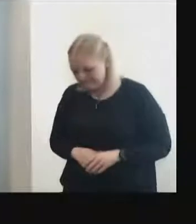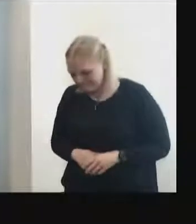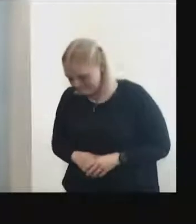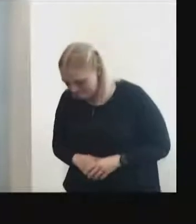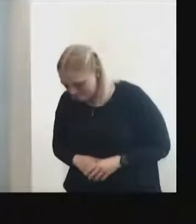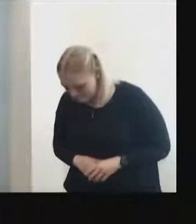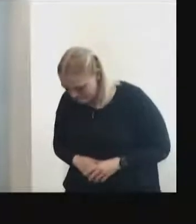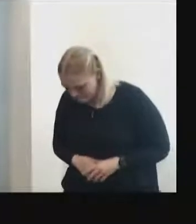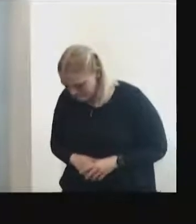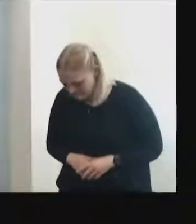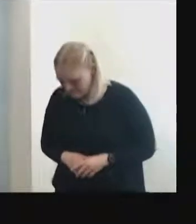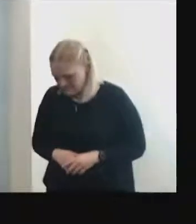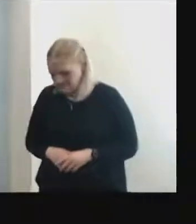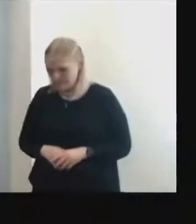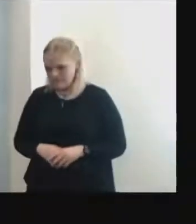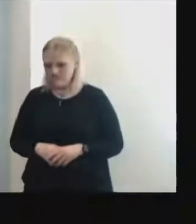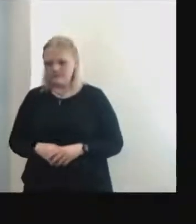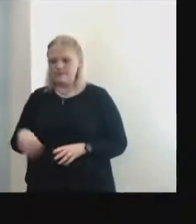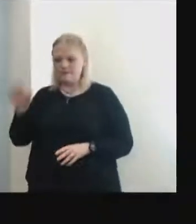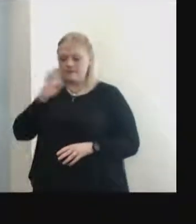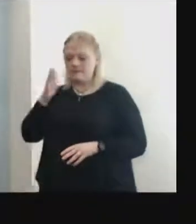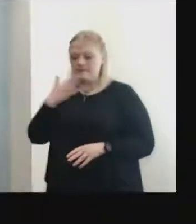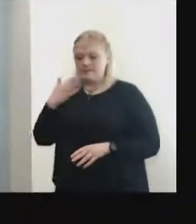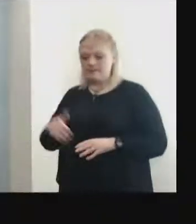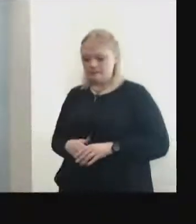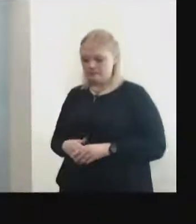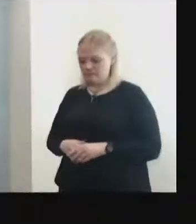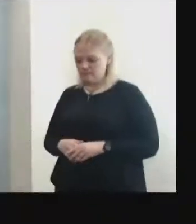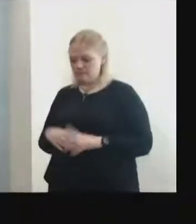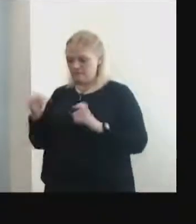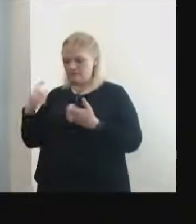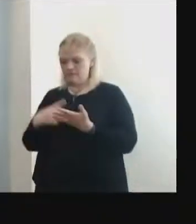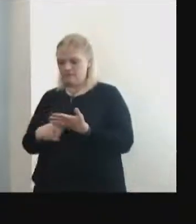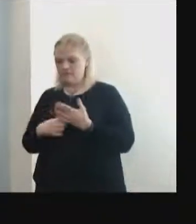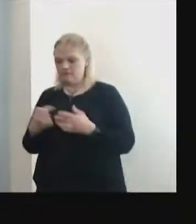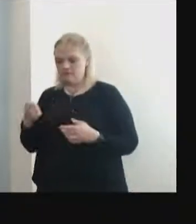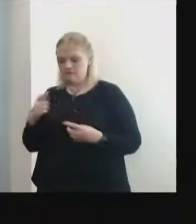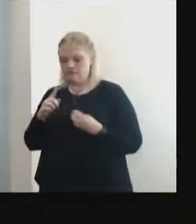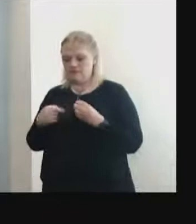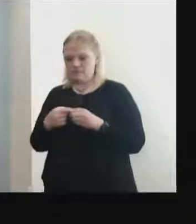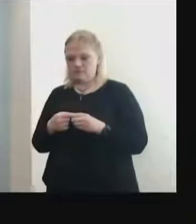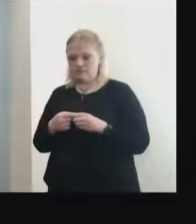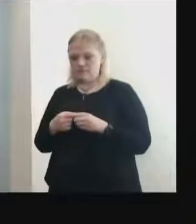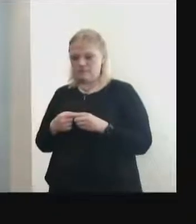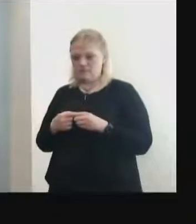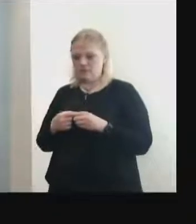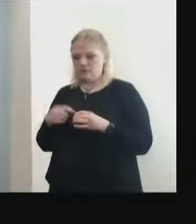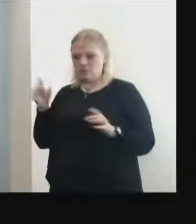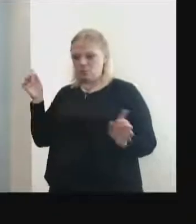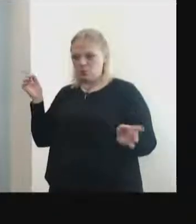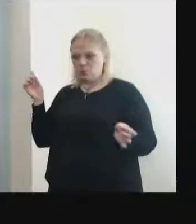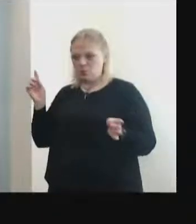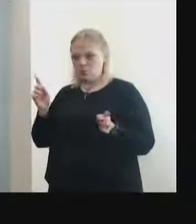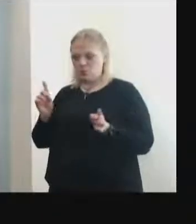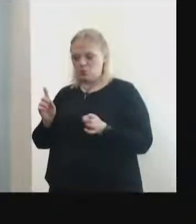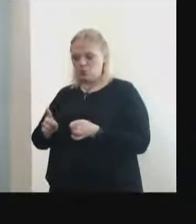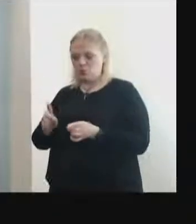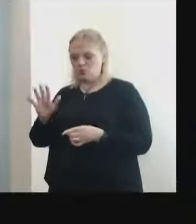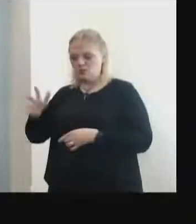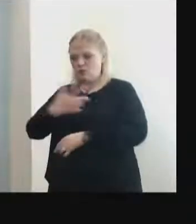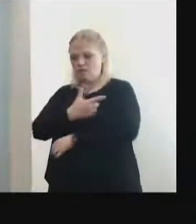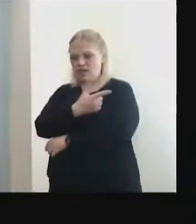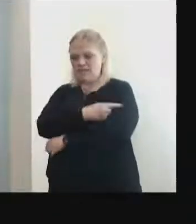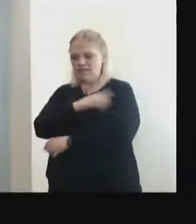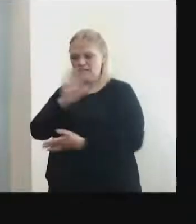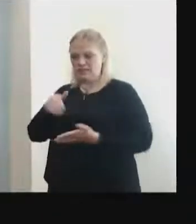Sandra. Hi, Mark. Thank you. Can you talk a little bit about the winding down of your mass vaccination clinics, or Dr.